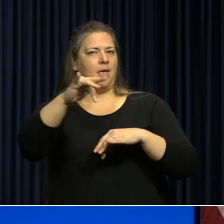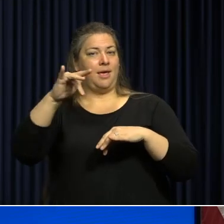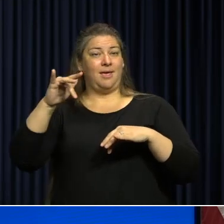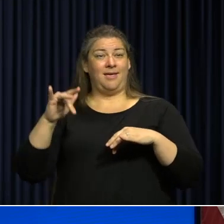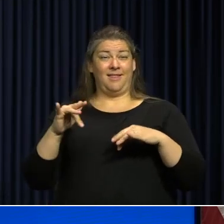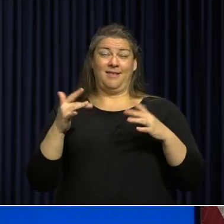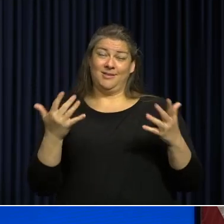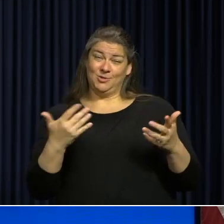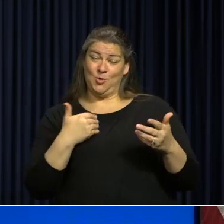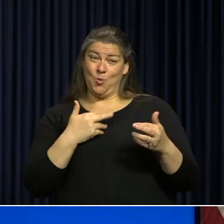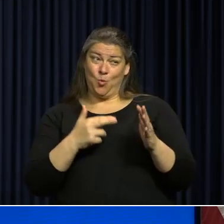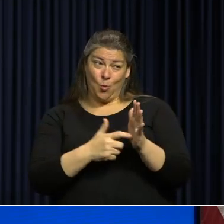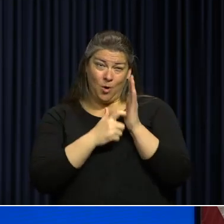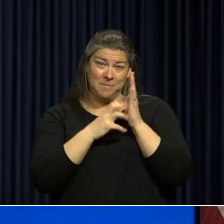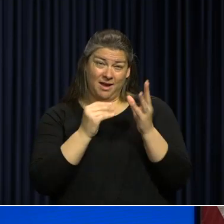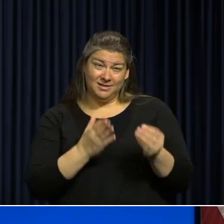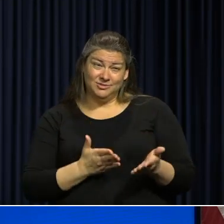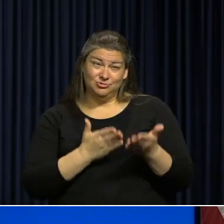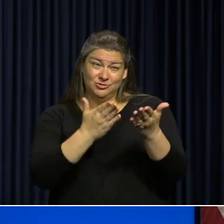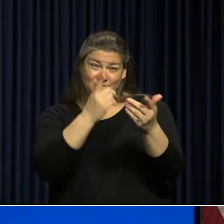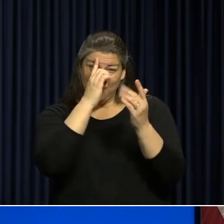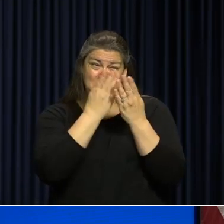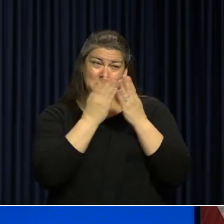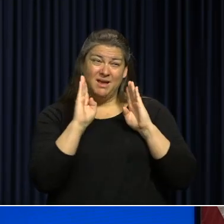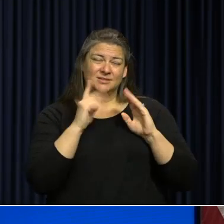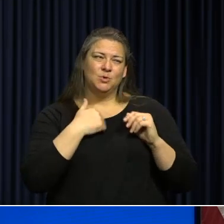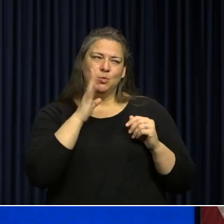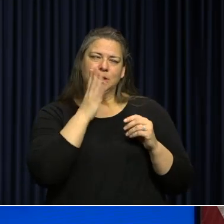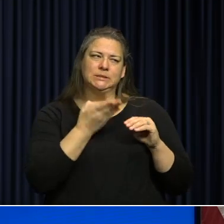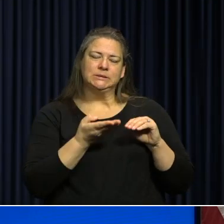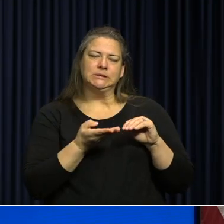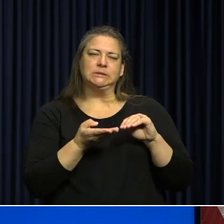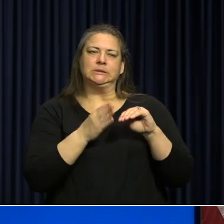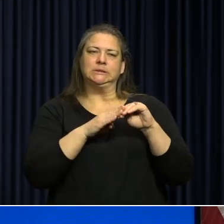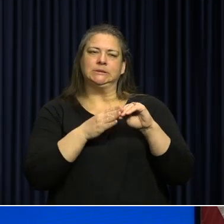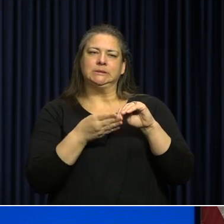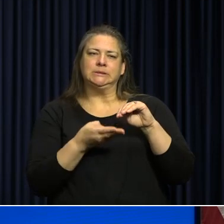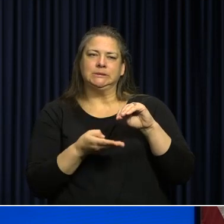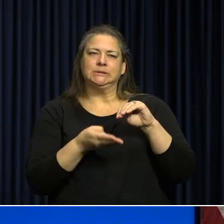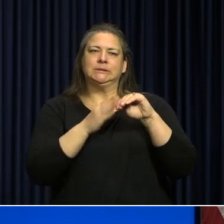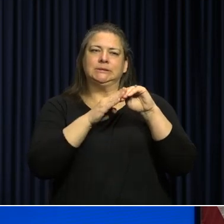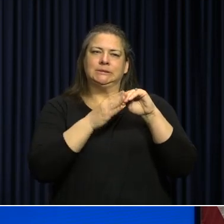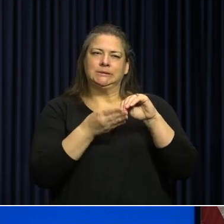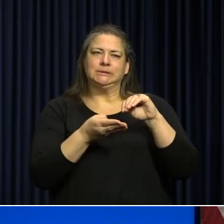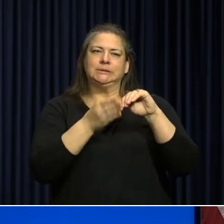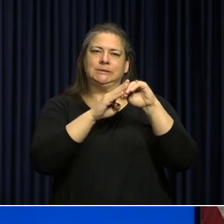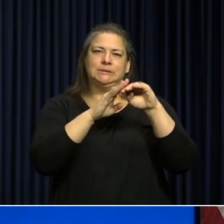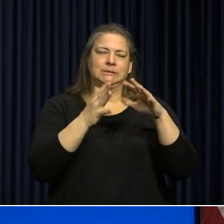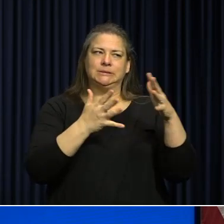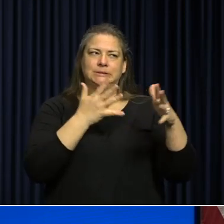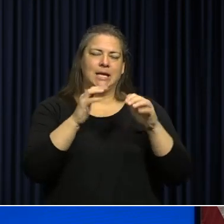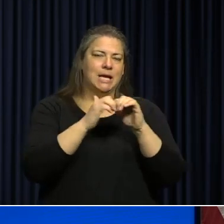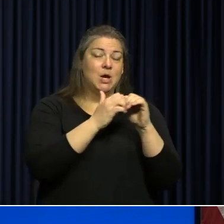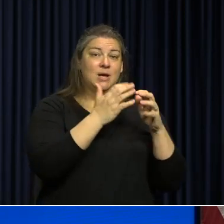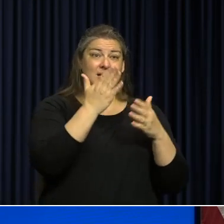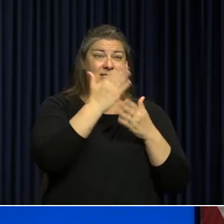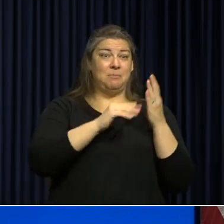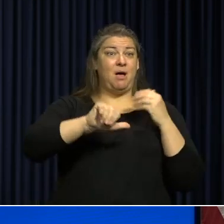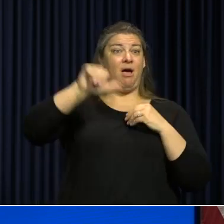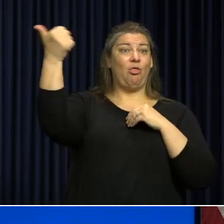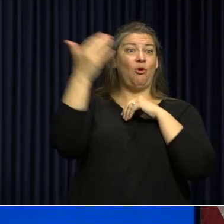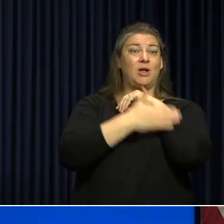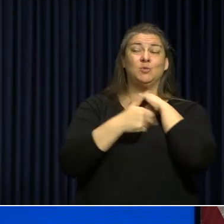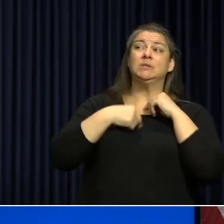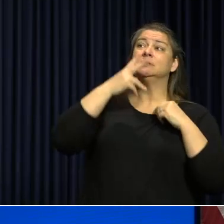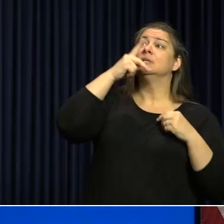suggestions on masks are just going to increase as we are able to do more. And what we've seen in some other countries when they've been